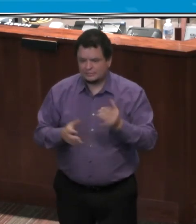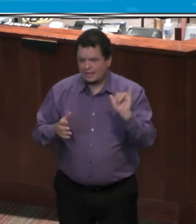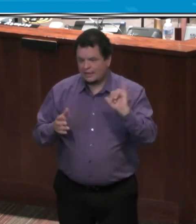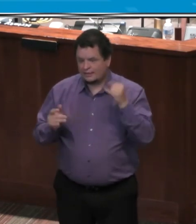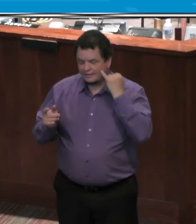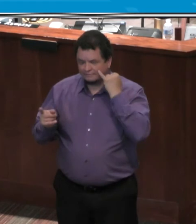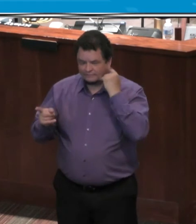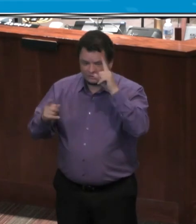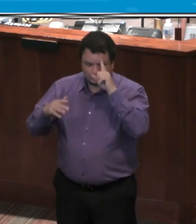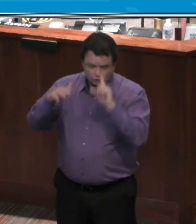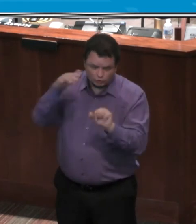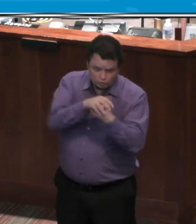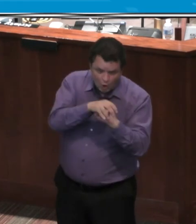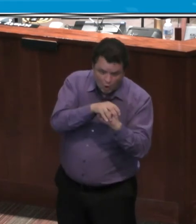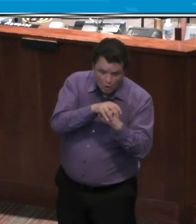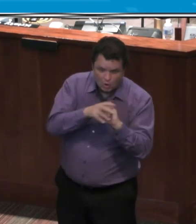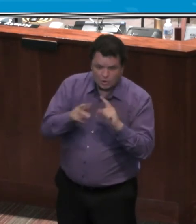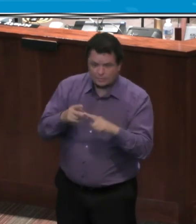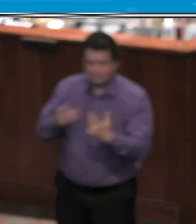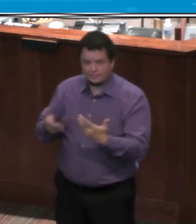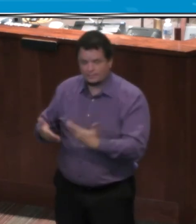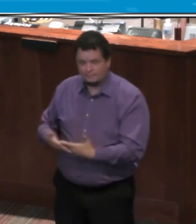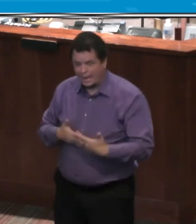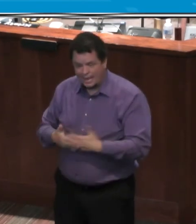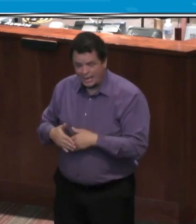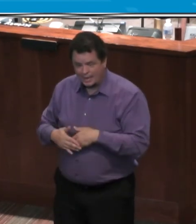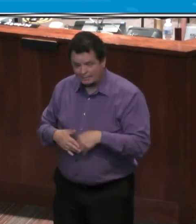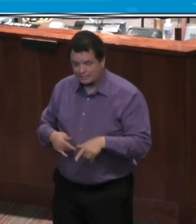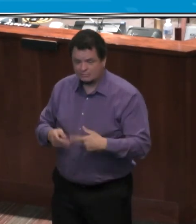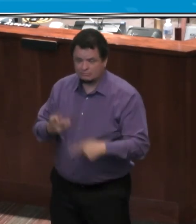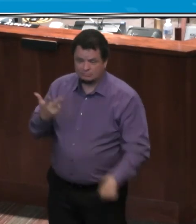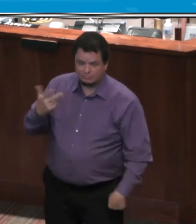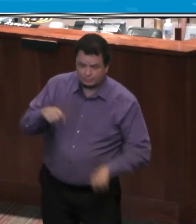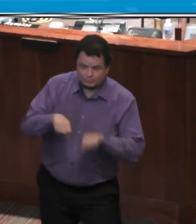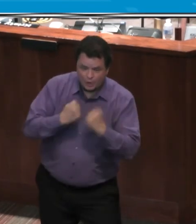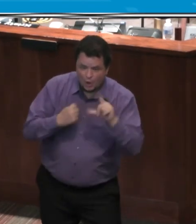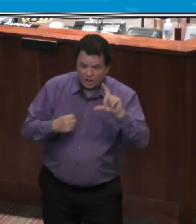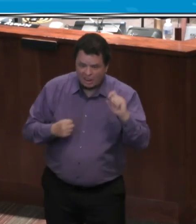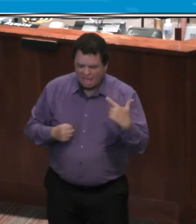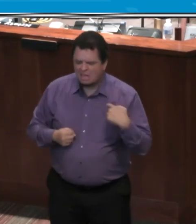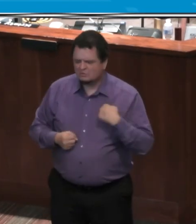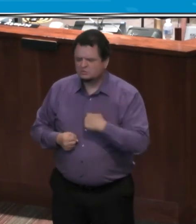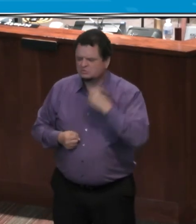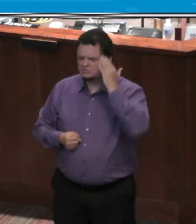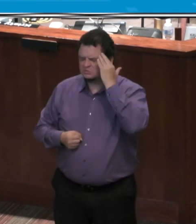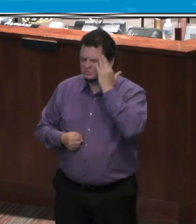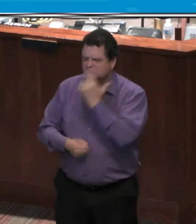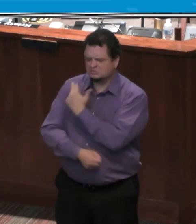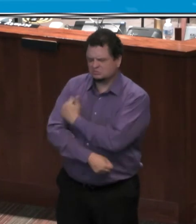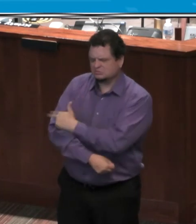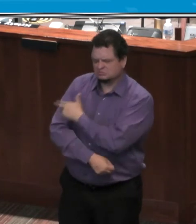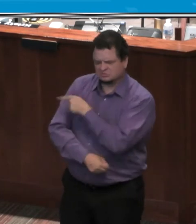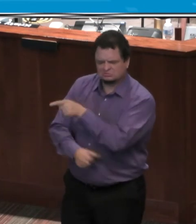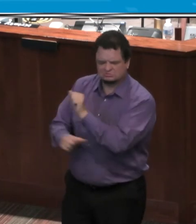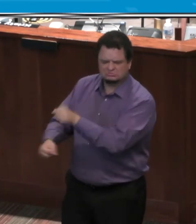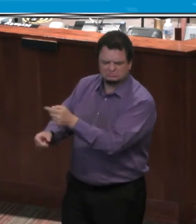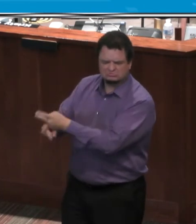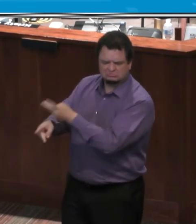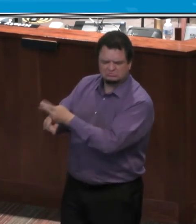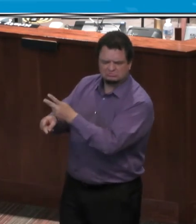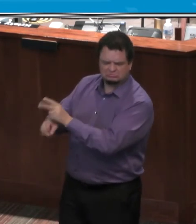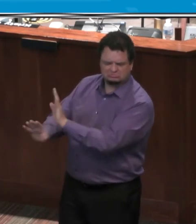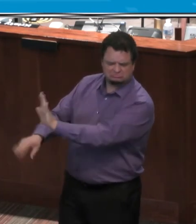baby or break our femur, right? I mean, we want that capacity to care for the day in, day out needs of our community.